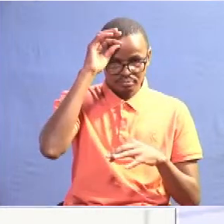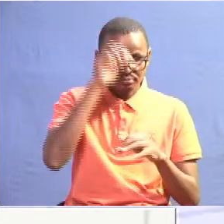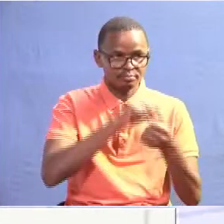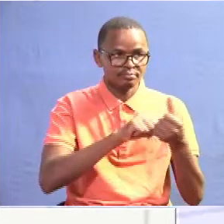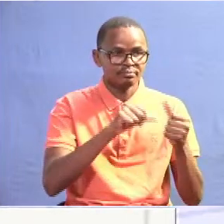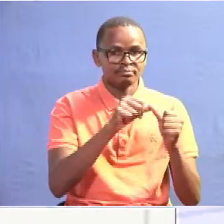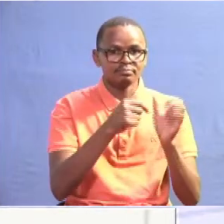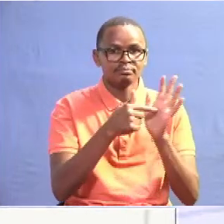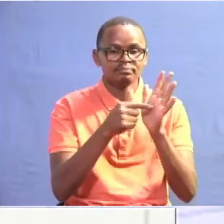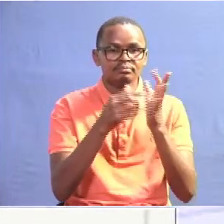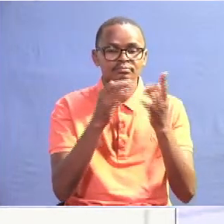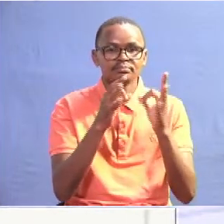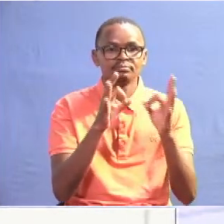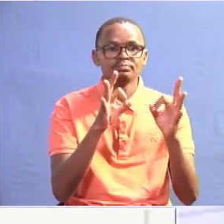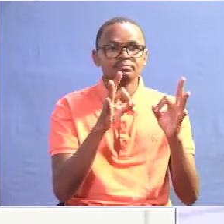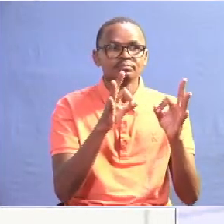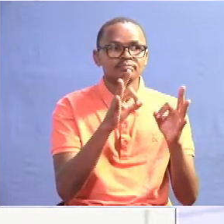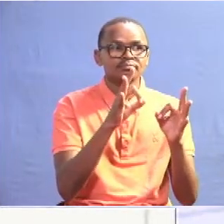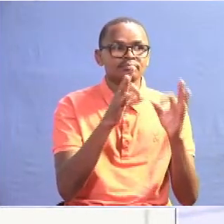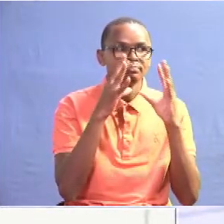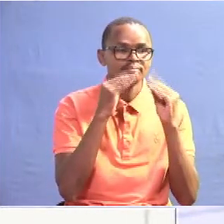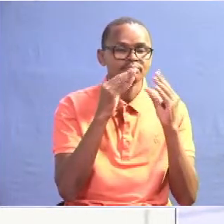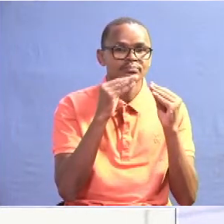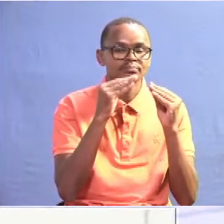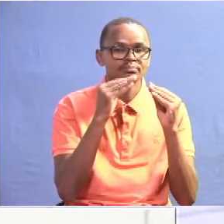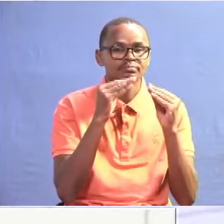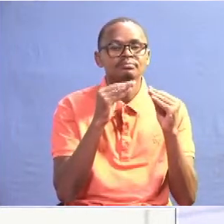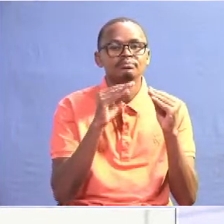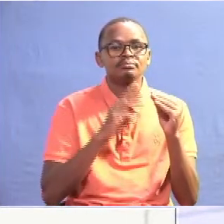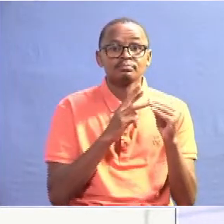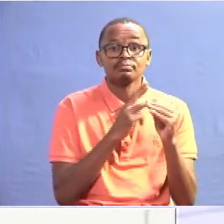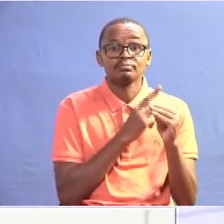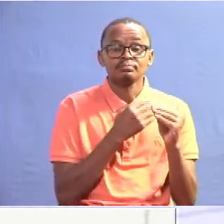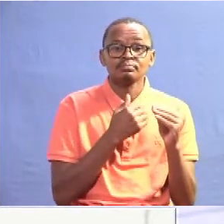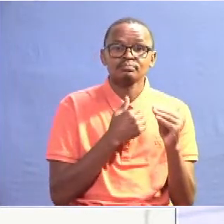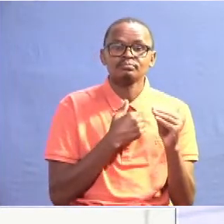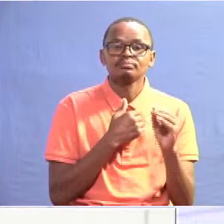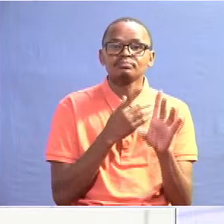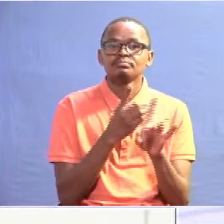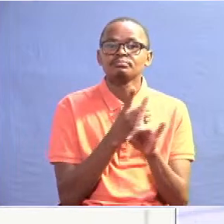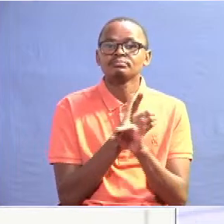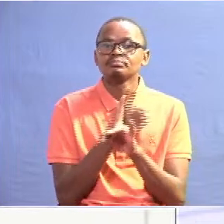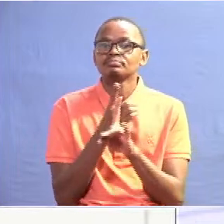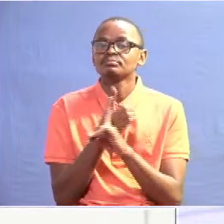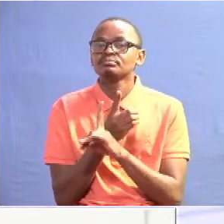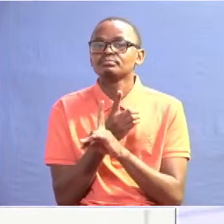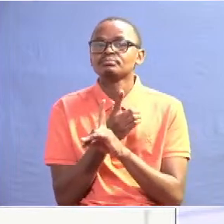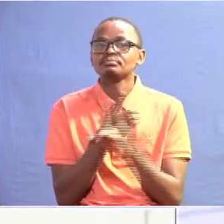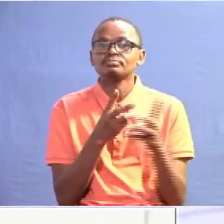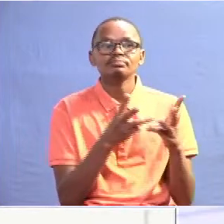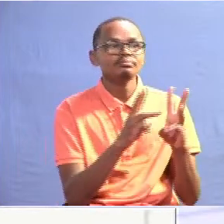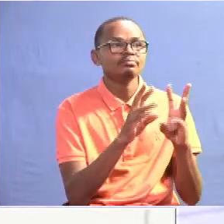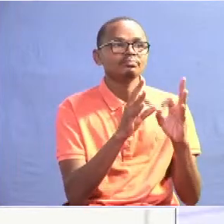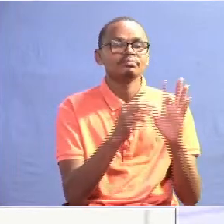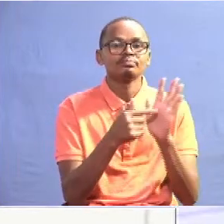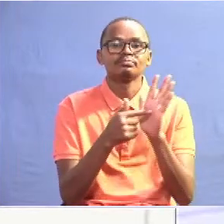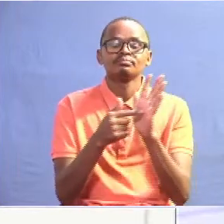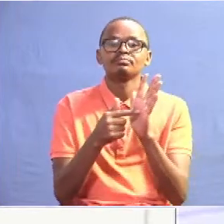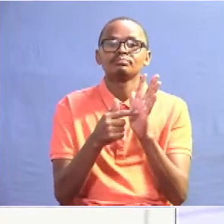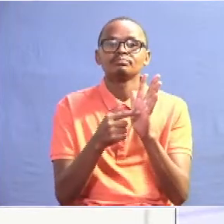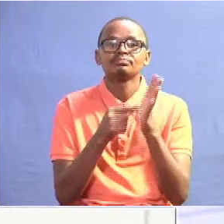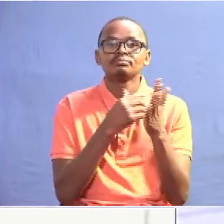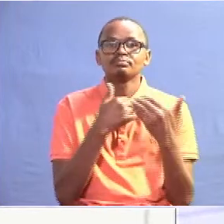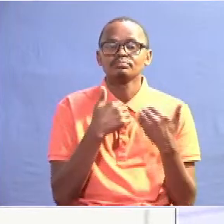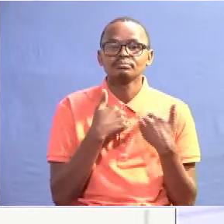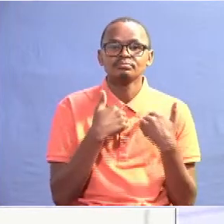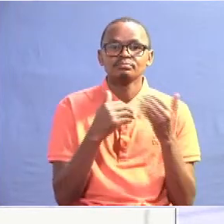to expression of freedom of speech. And of course we have various ways of expressing this, and we